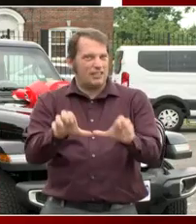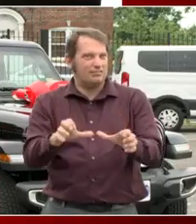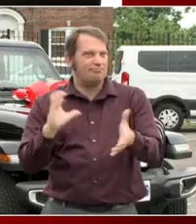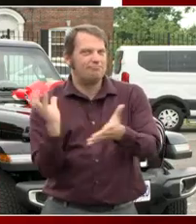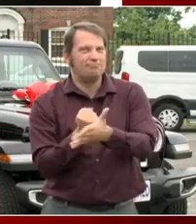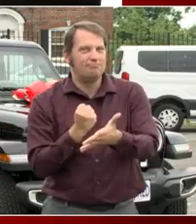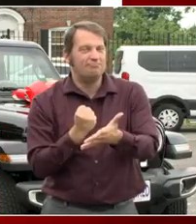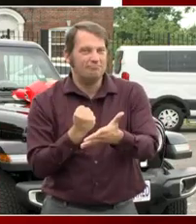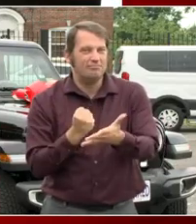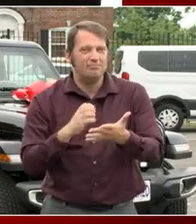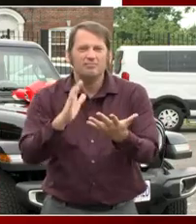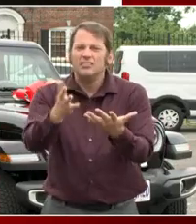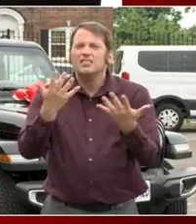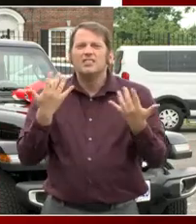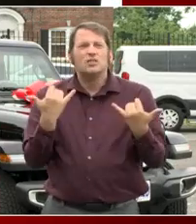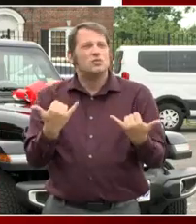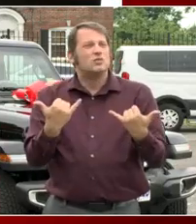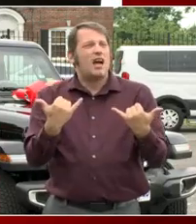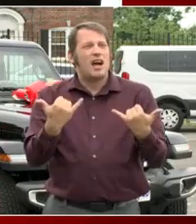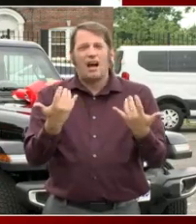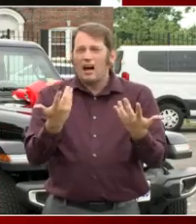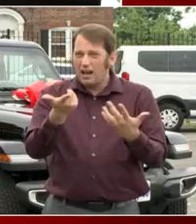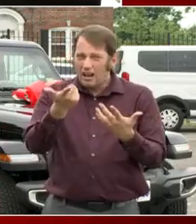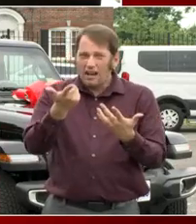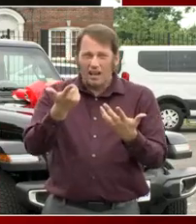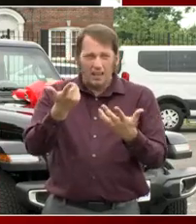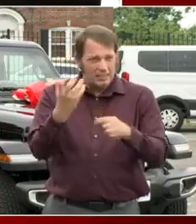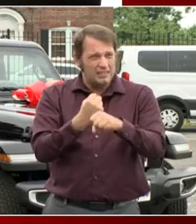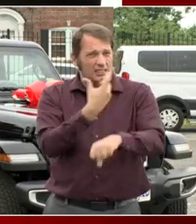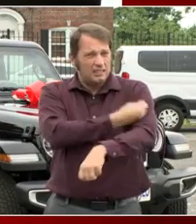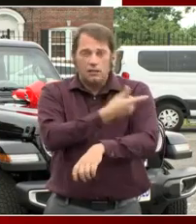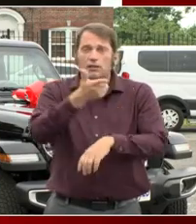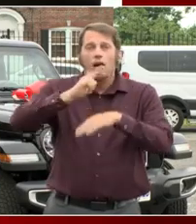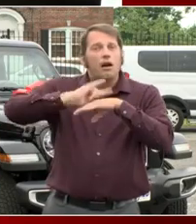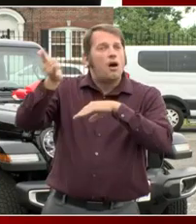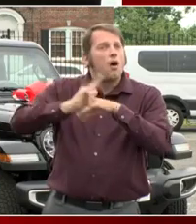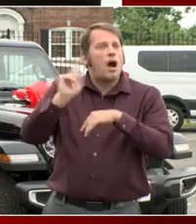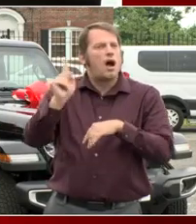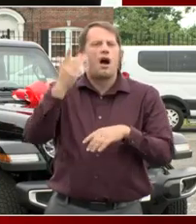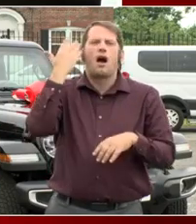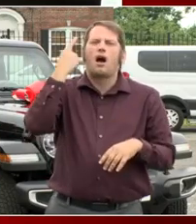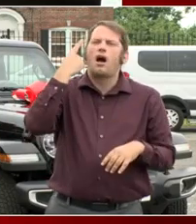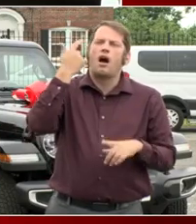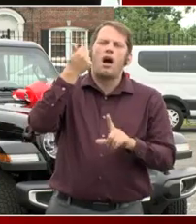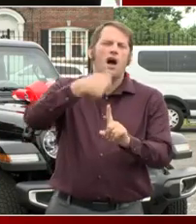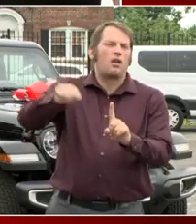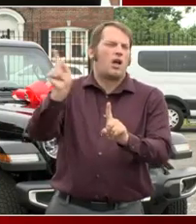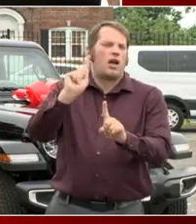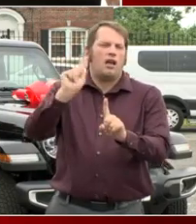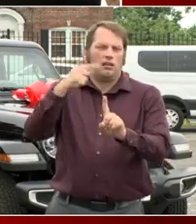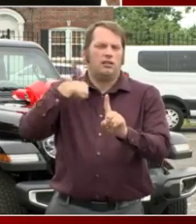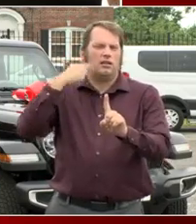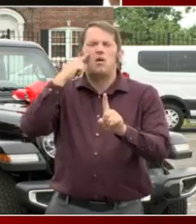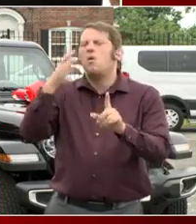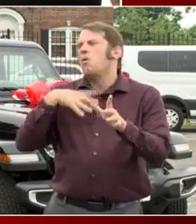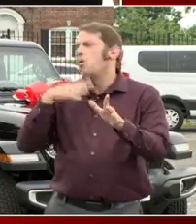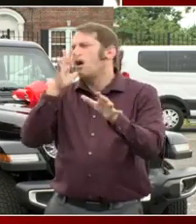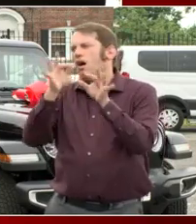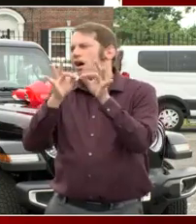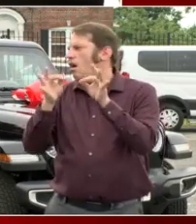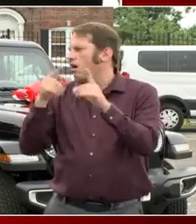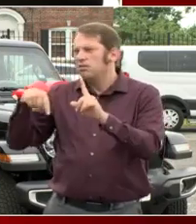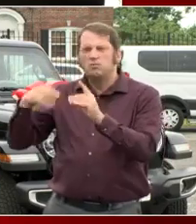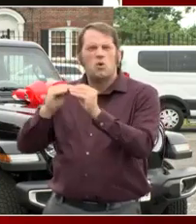anywhere American goes, I think. But American will tell you all about that. So with that, let's hear from Dr.